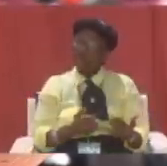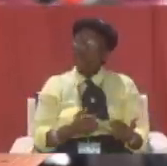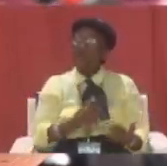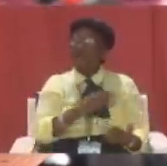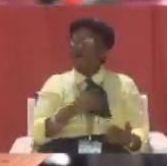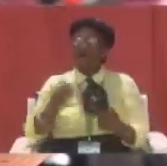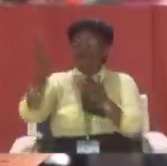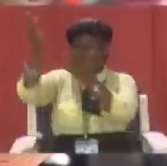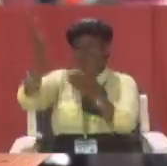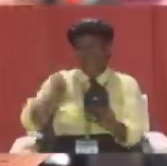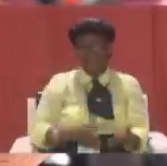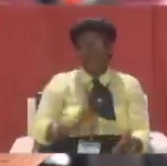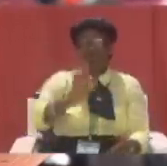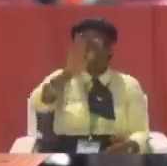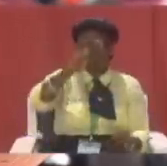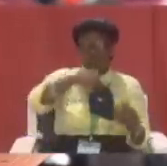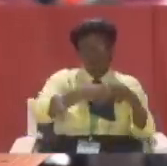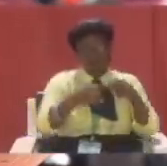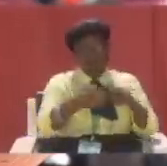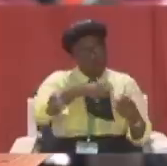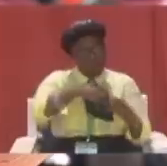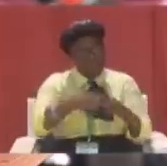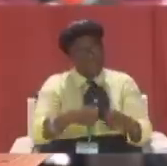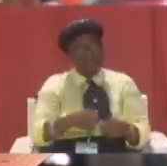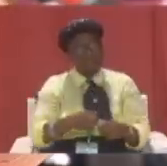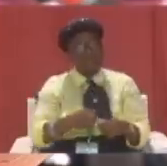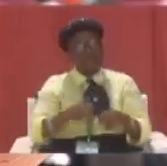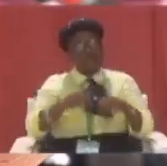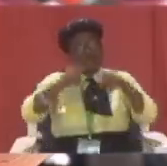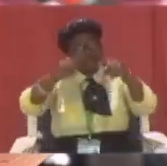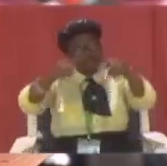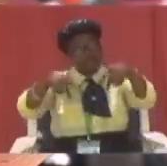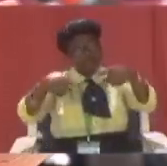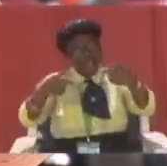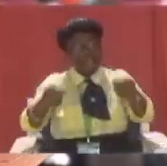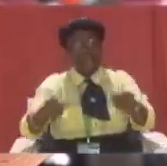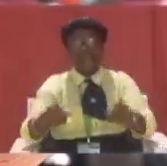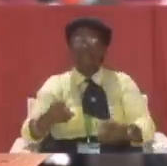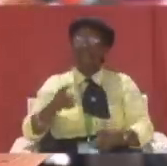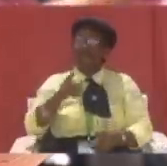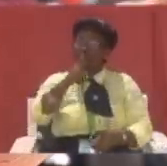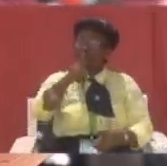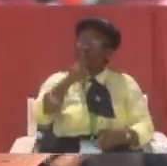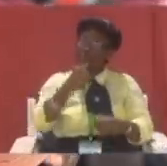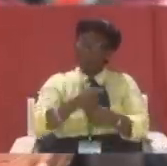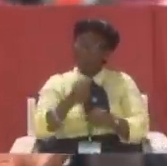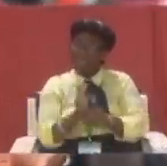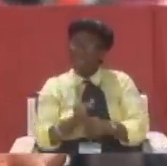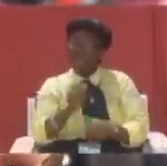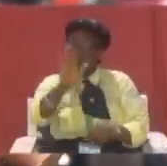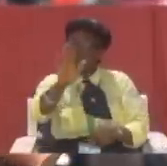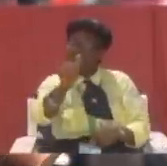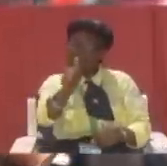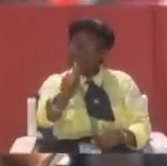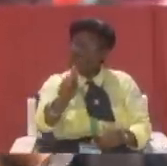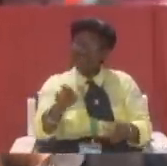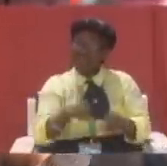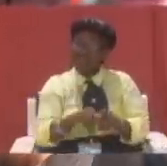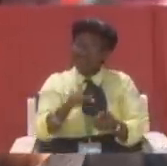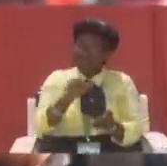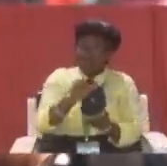problems, provided you make yourself as little as a child.